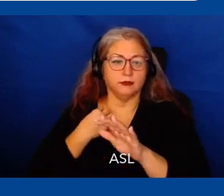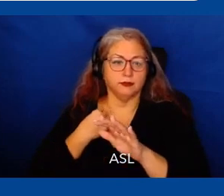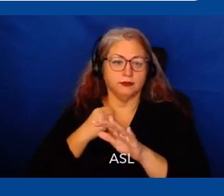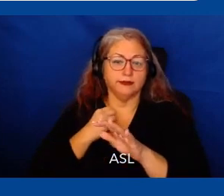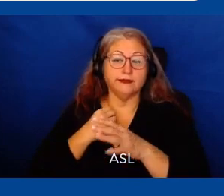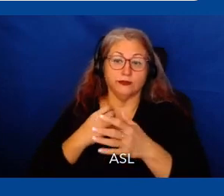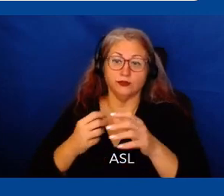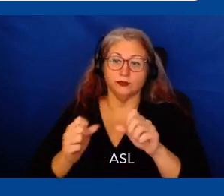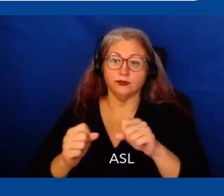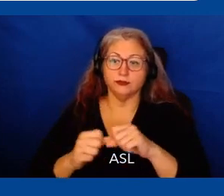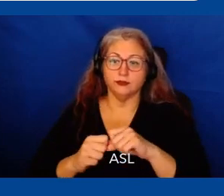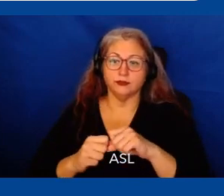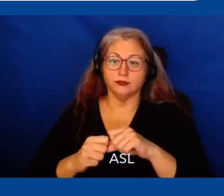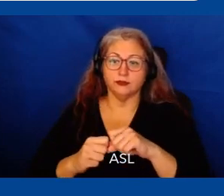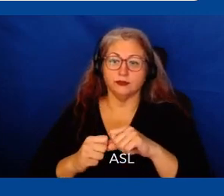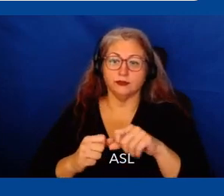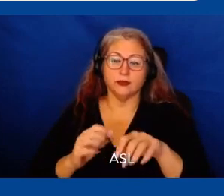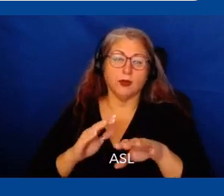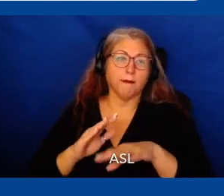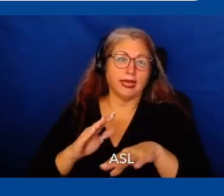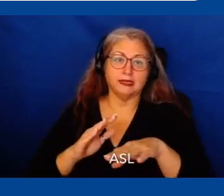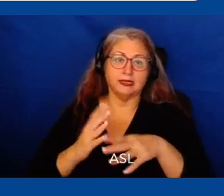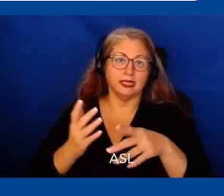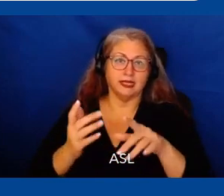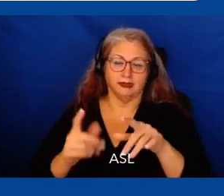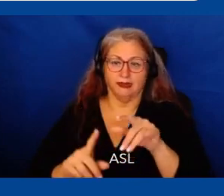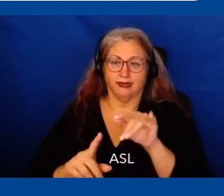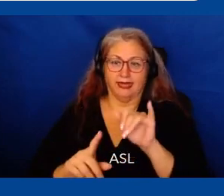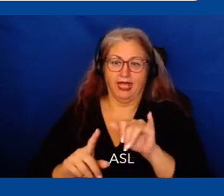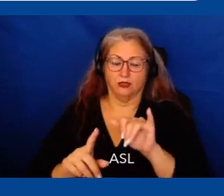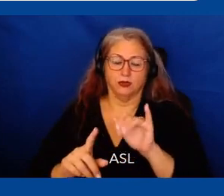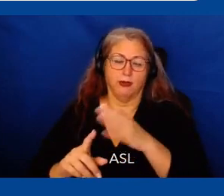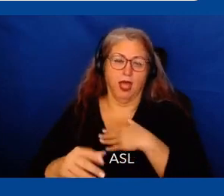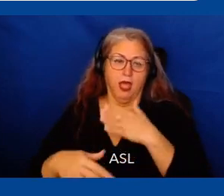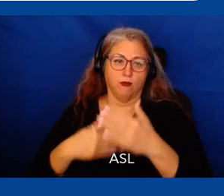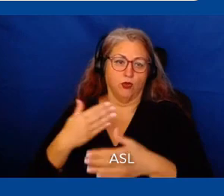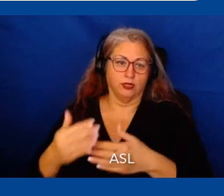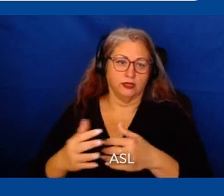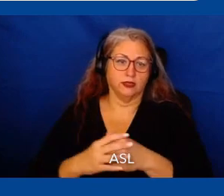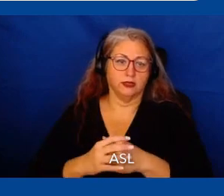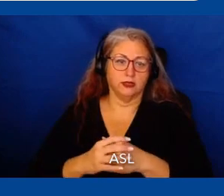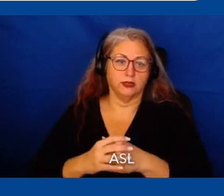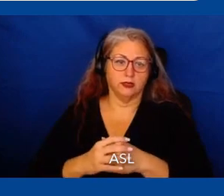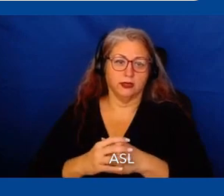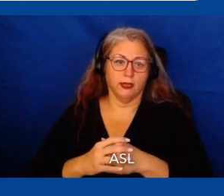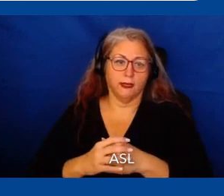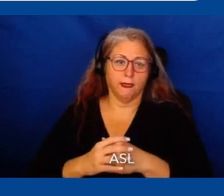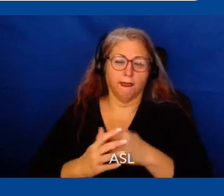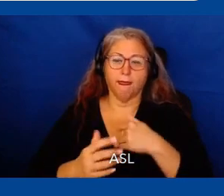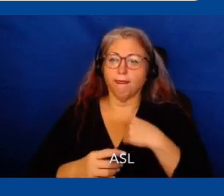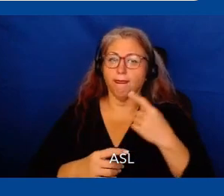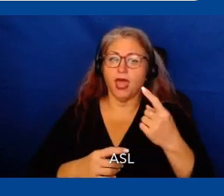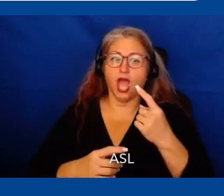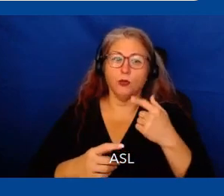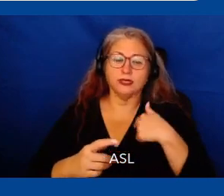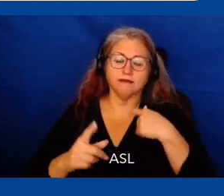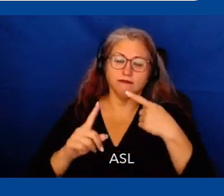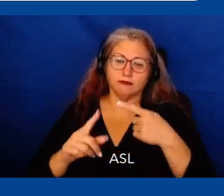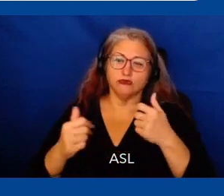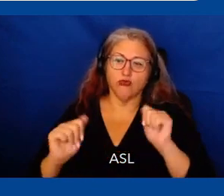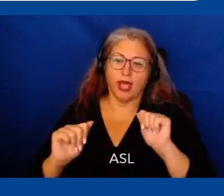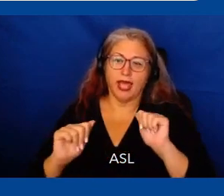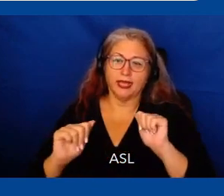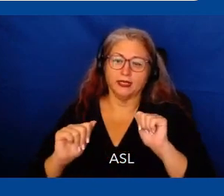Yes, and yes, basically that was the process. I always try to